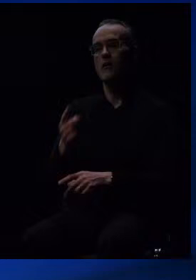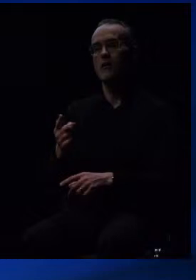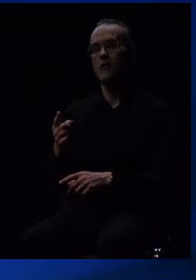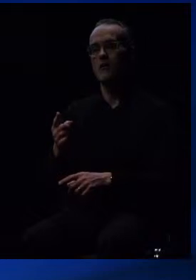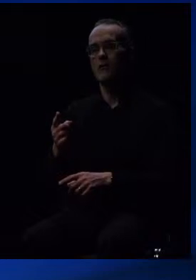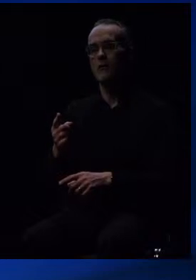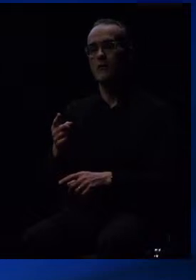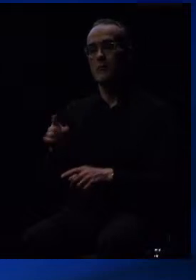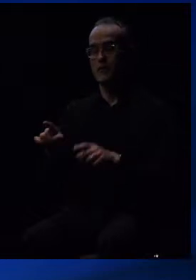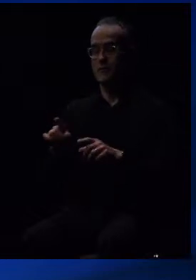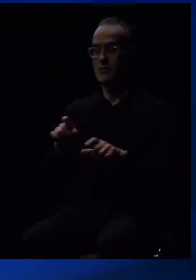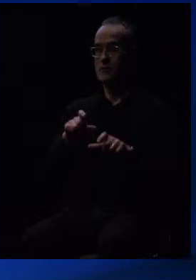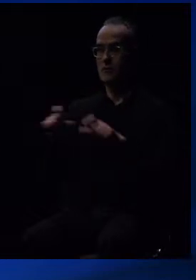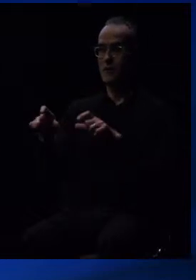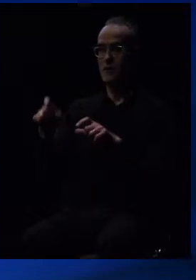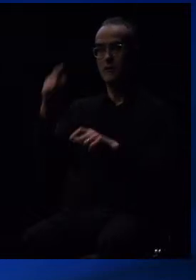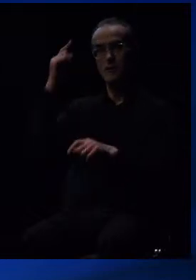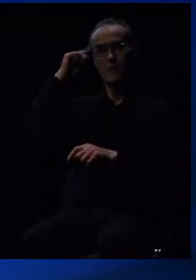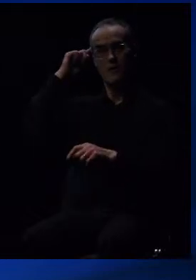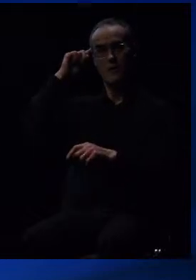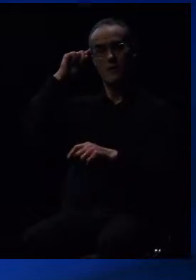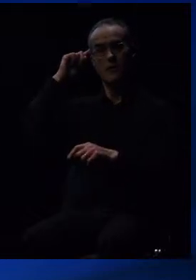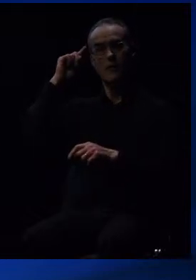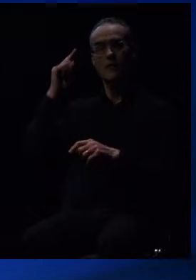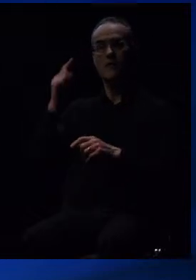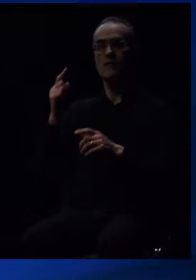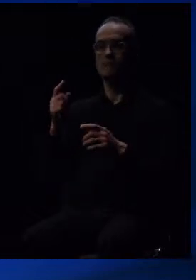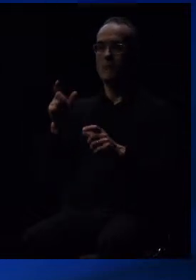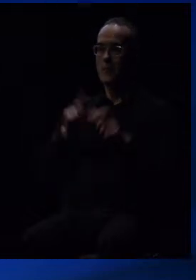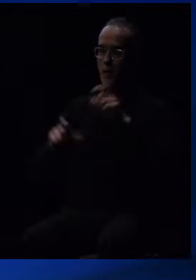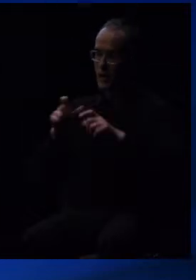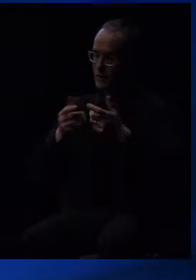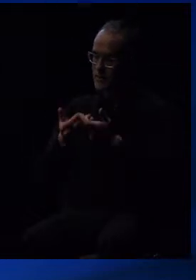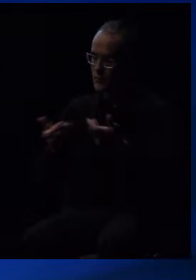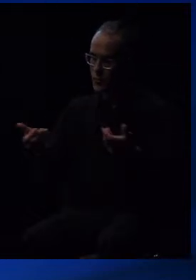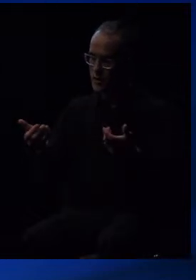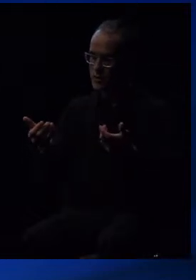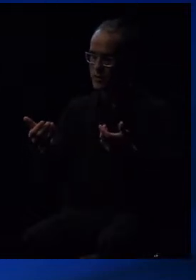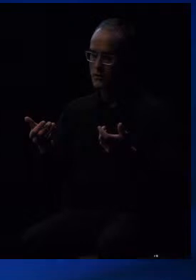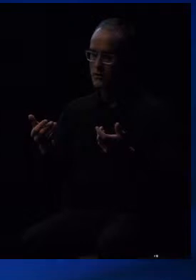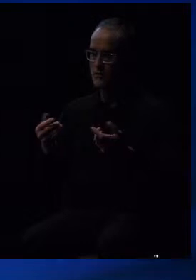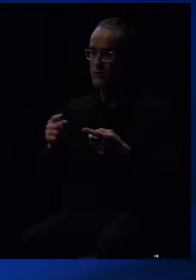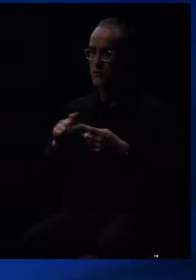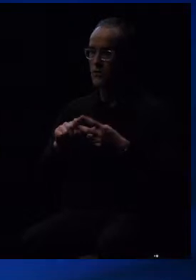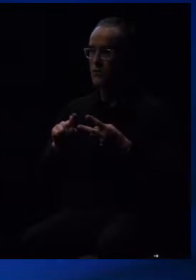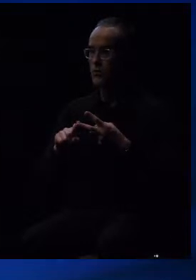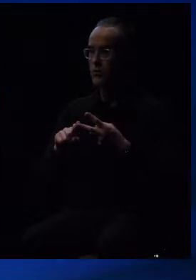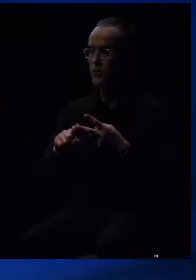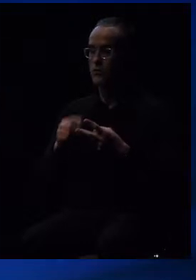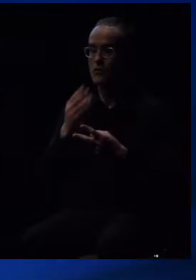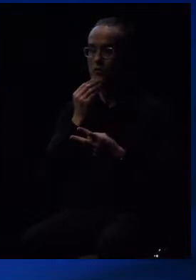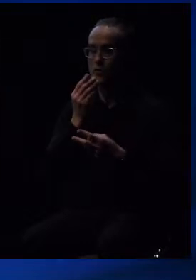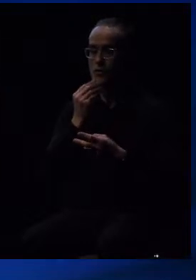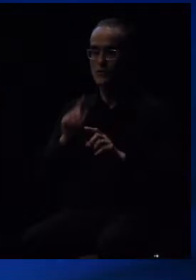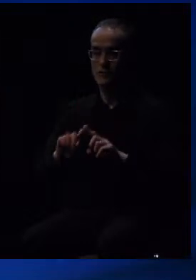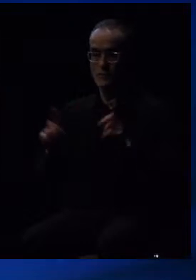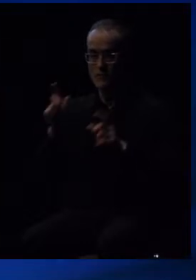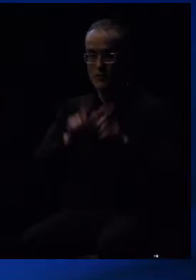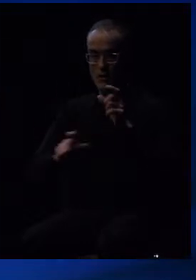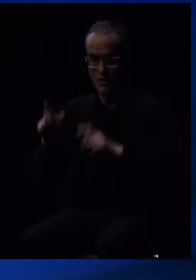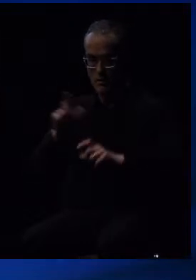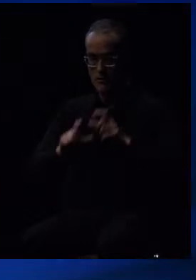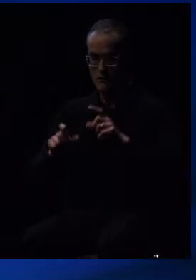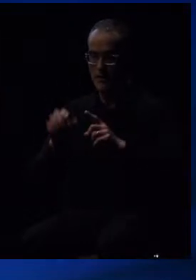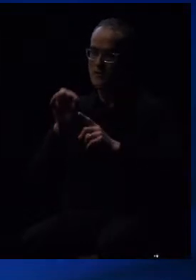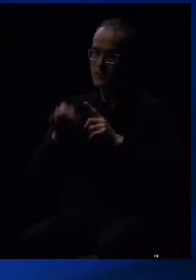like that, like by color separation or just by rendition of certain colors and the way